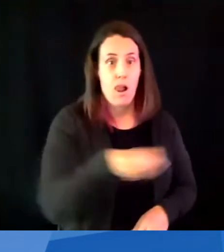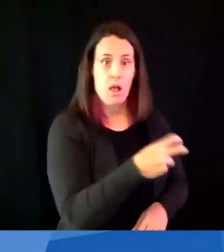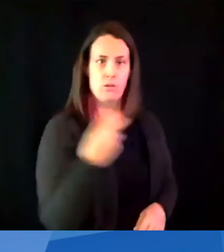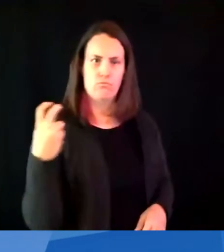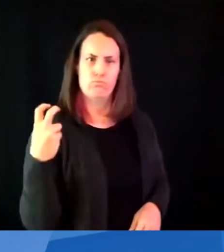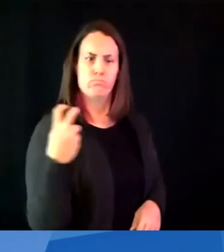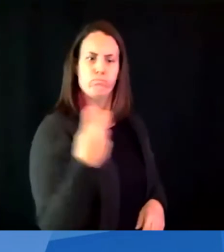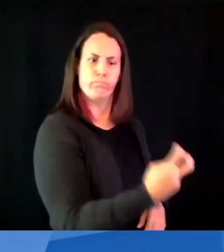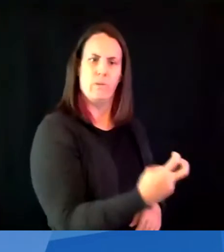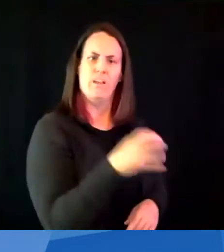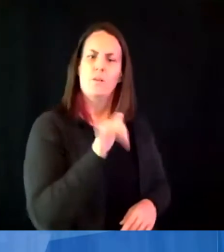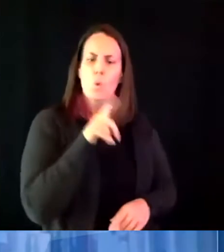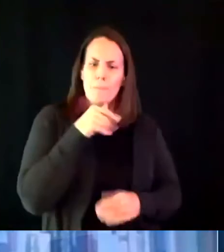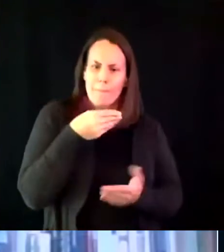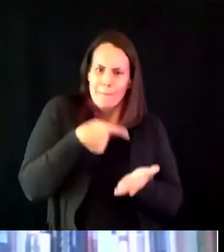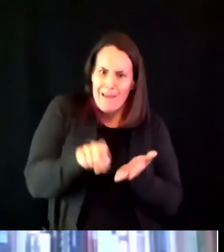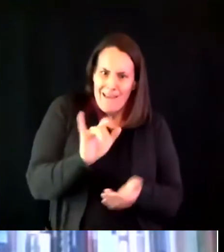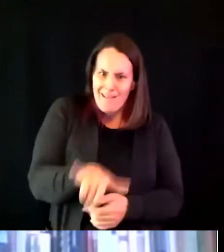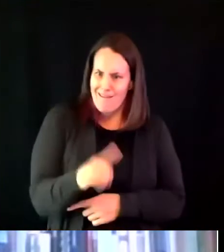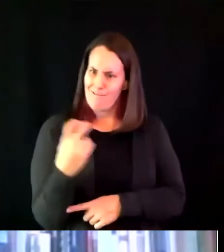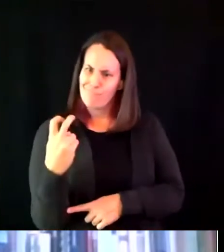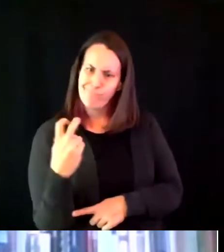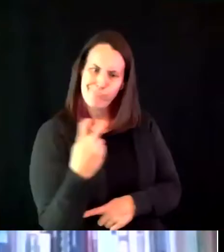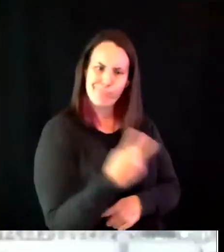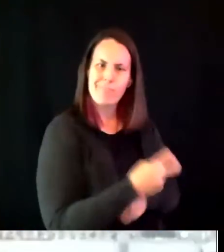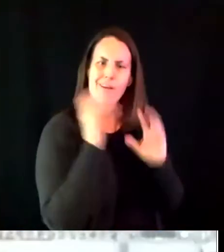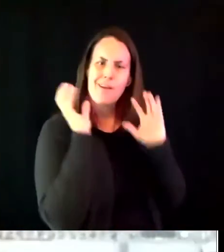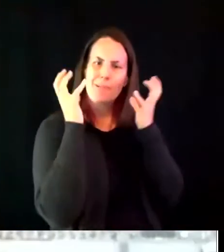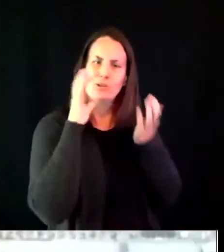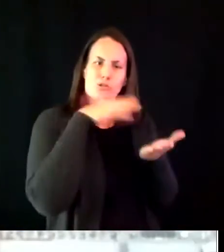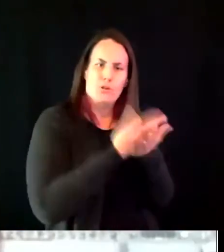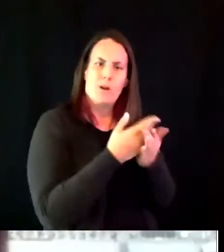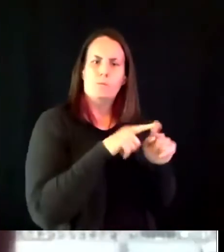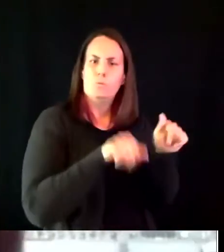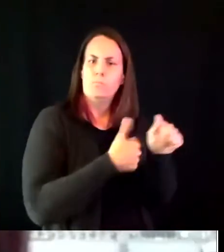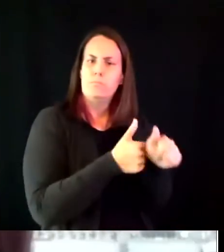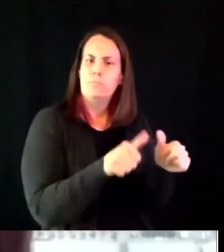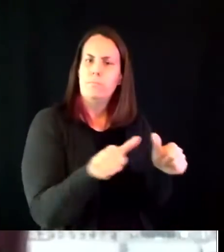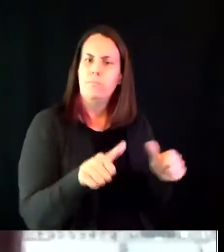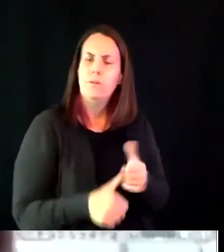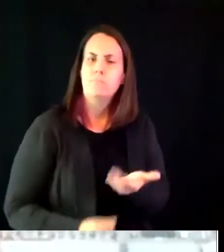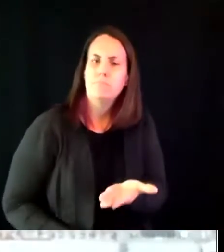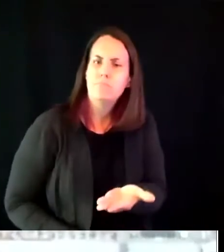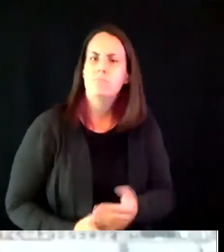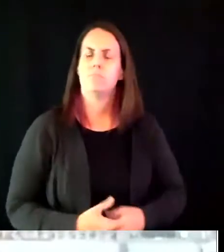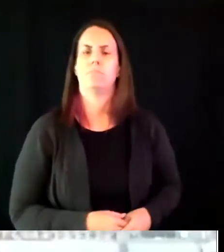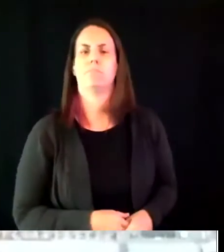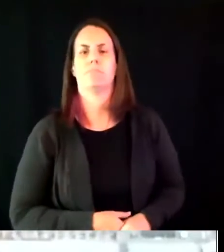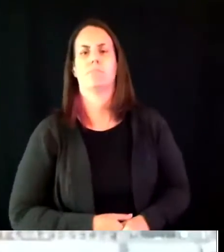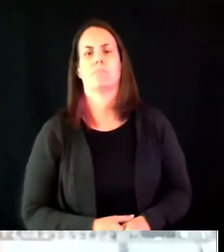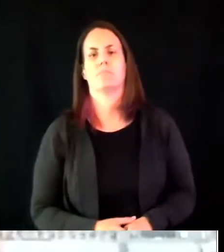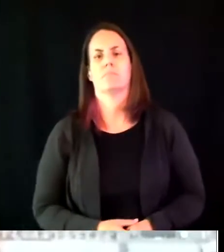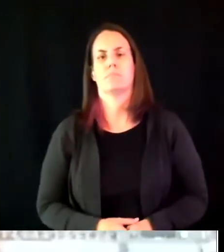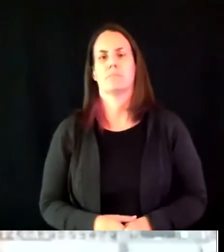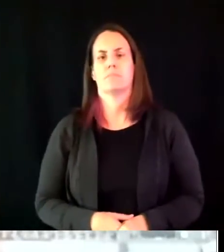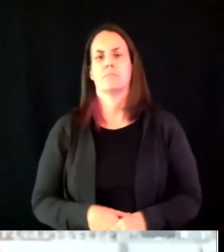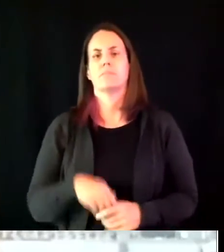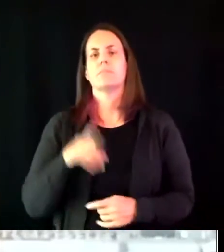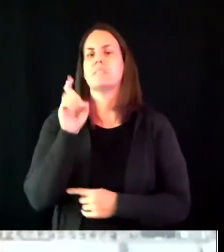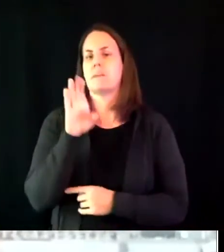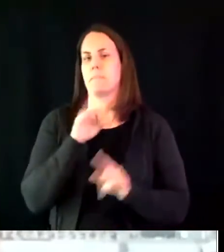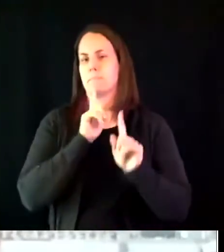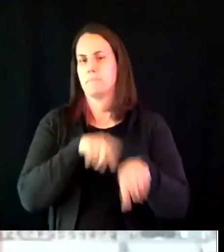Deb, did you want to answer that, or would you Sure. rather me? Because the ACF is a non-traditional setting, it is not an acute care